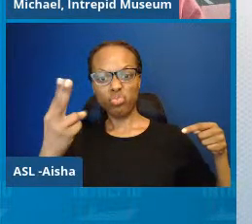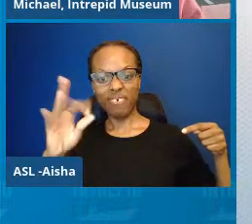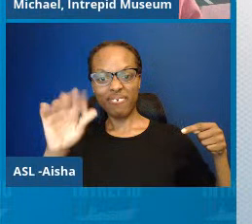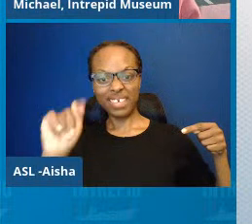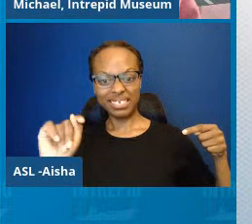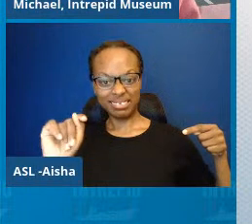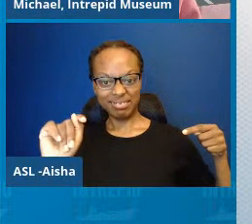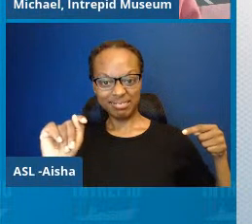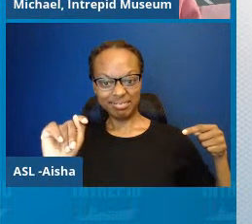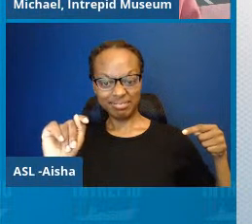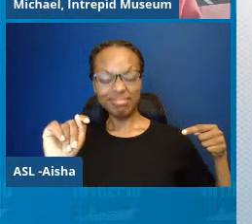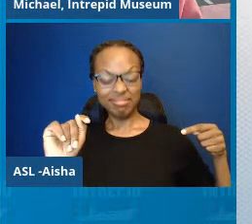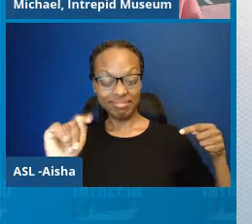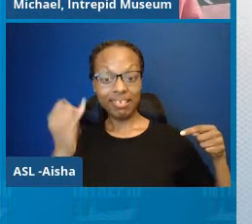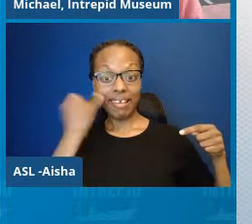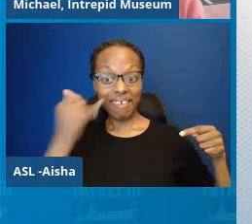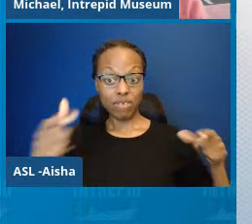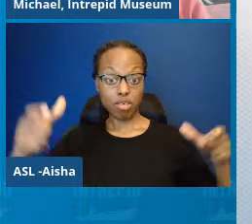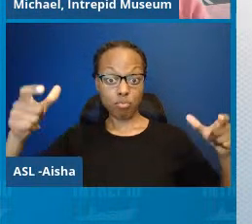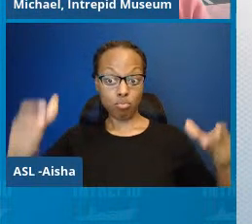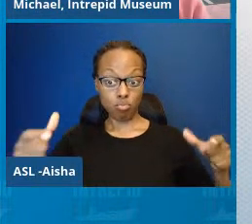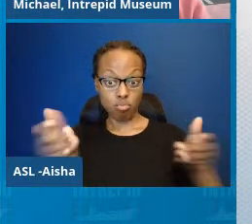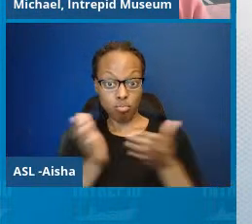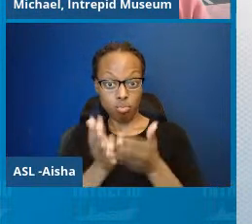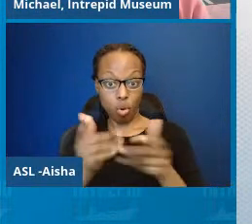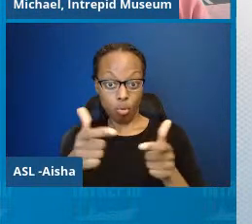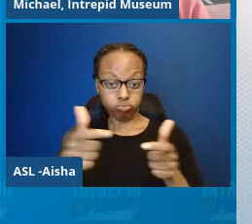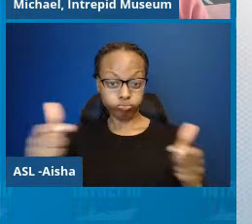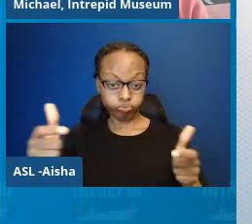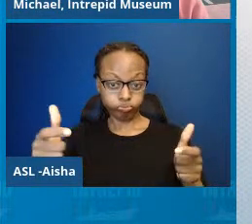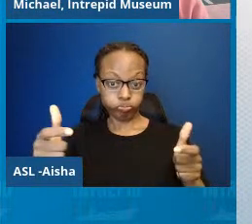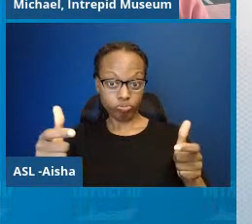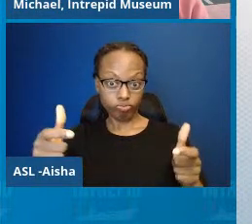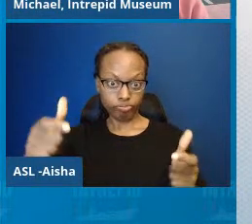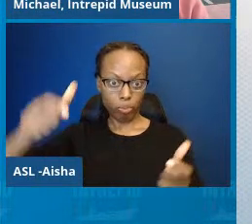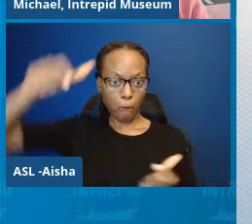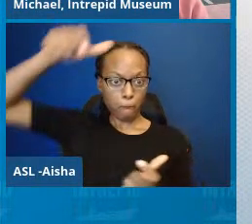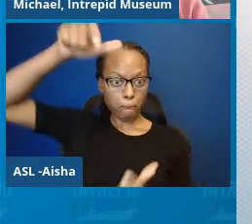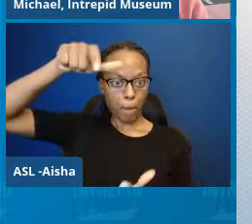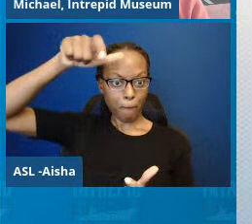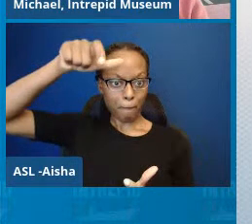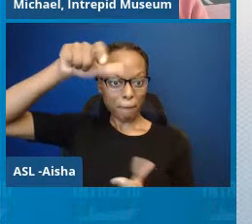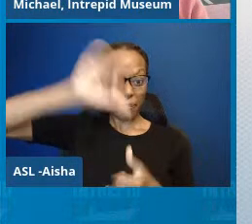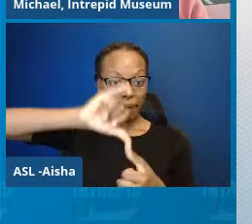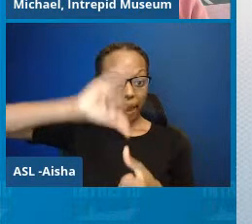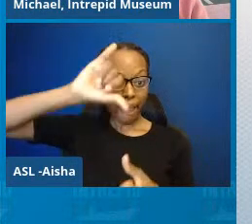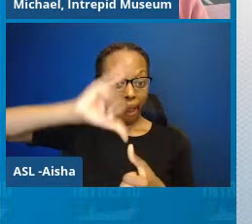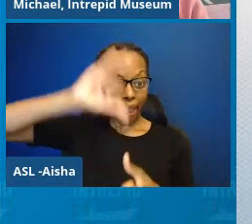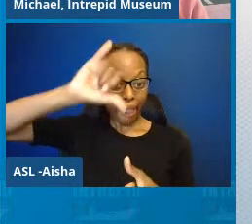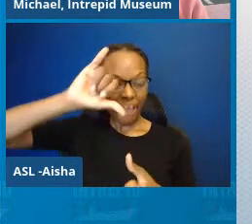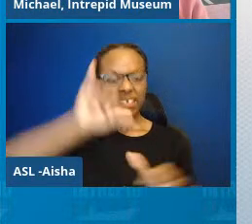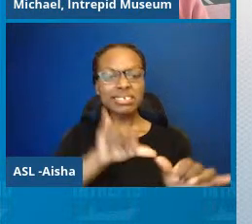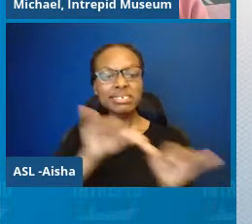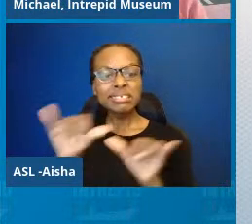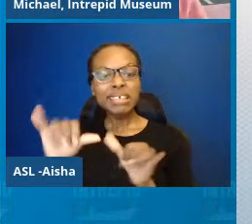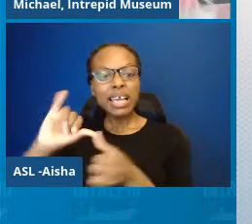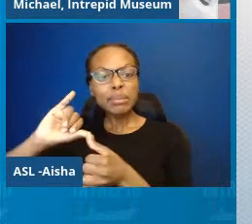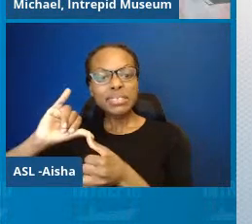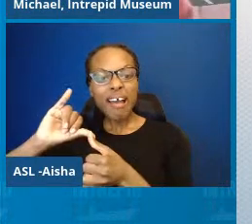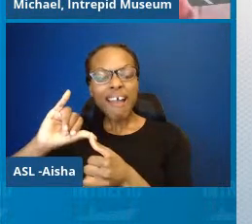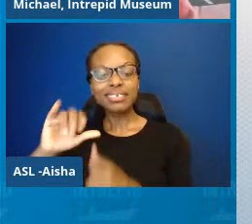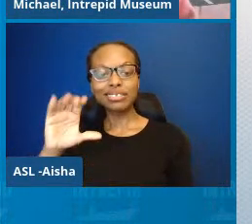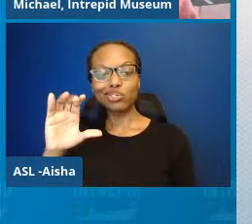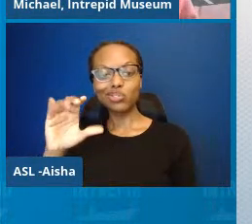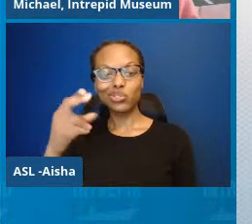and flip it vertically, it is about the same height as the Chrysler Building in New York City. You can,